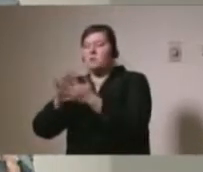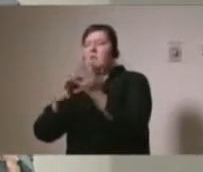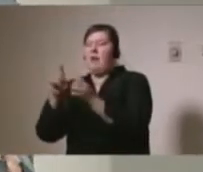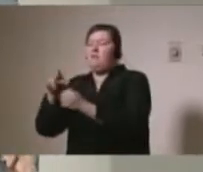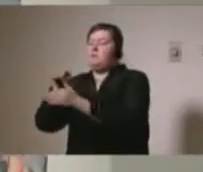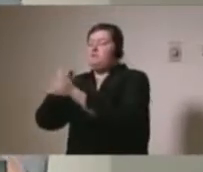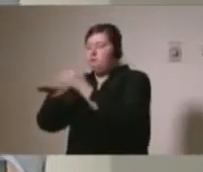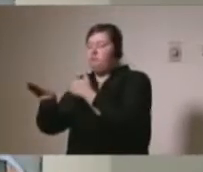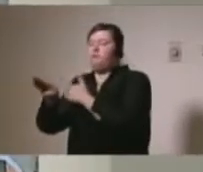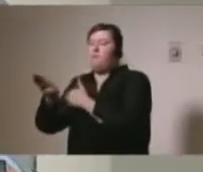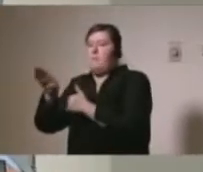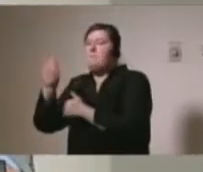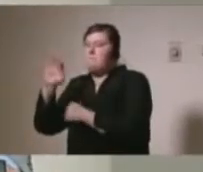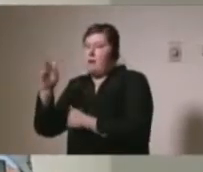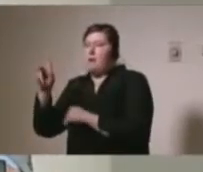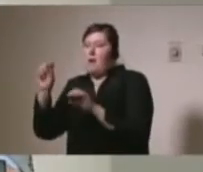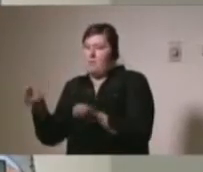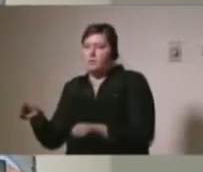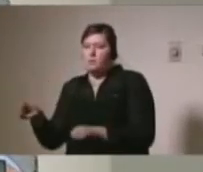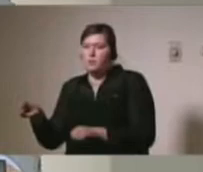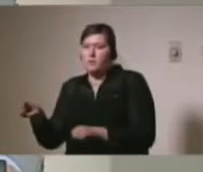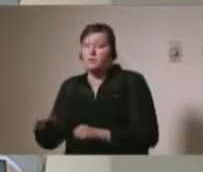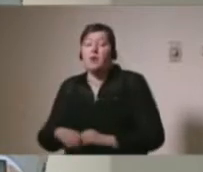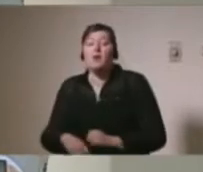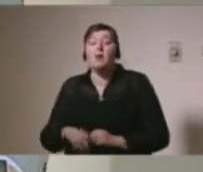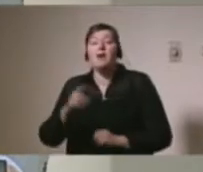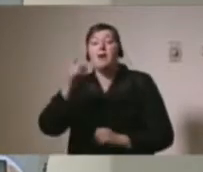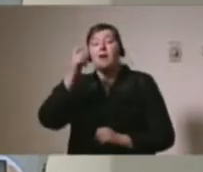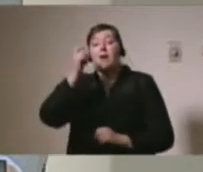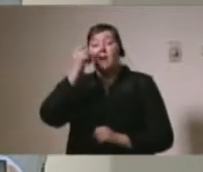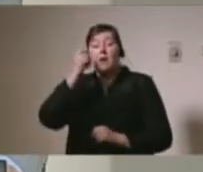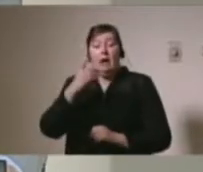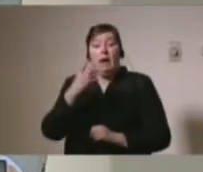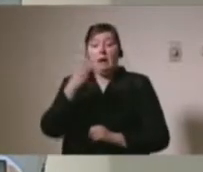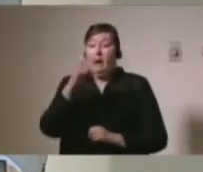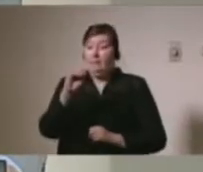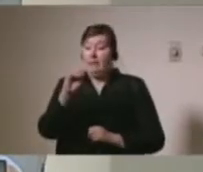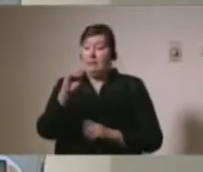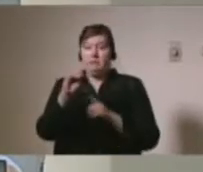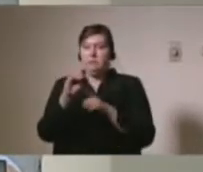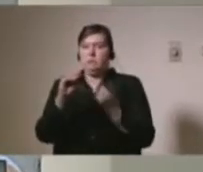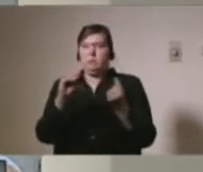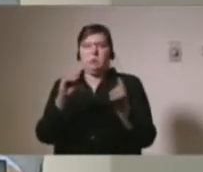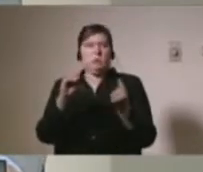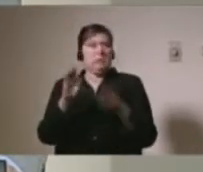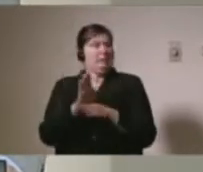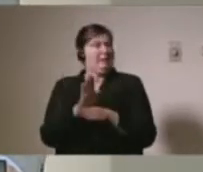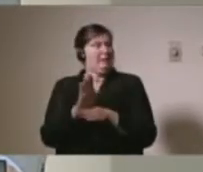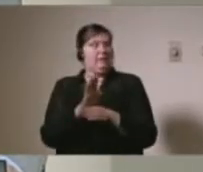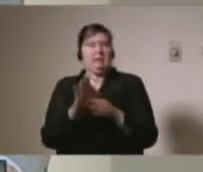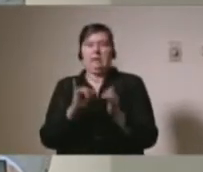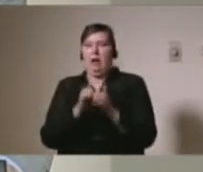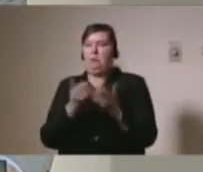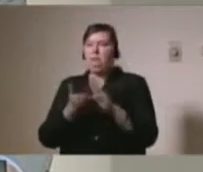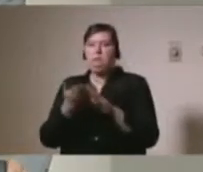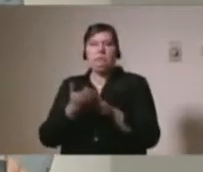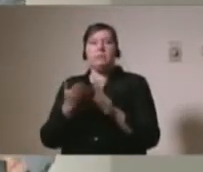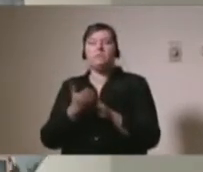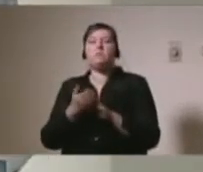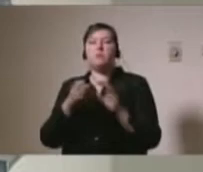within the post office, but for companies that you can have access from home.